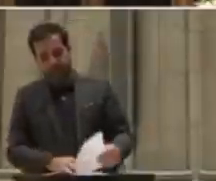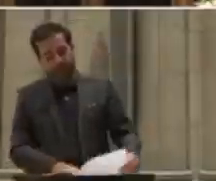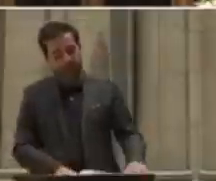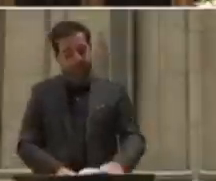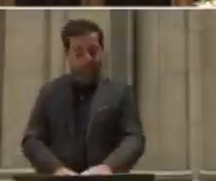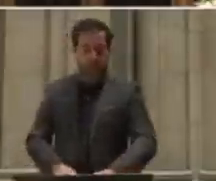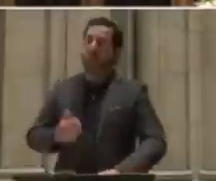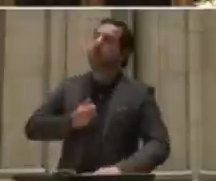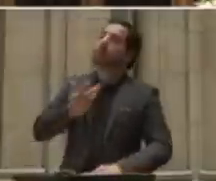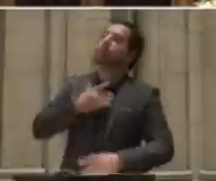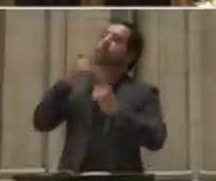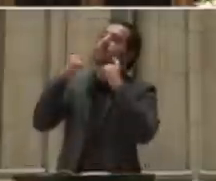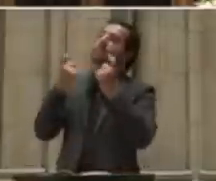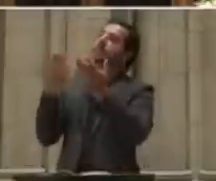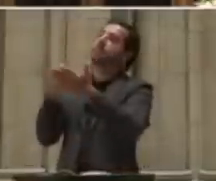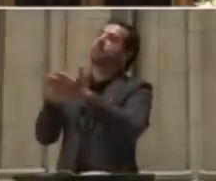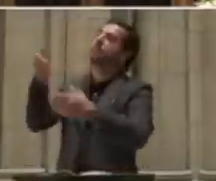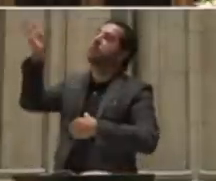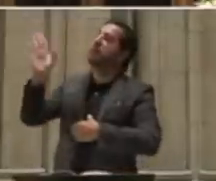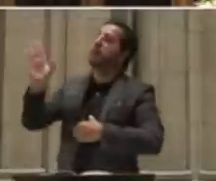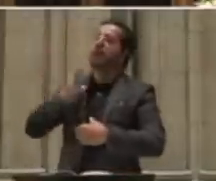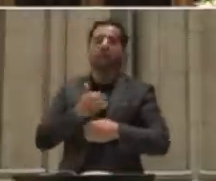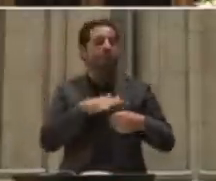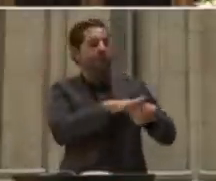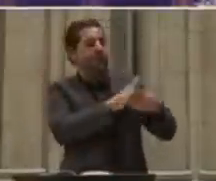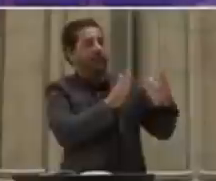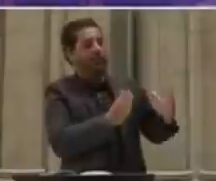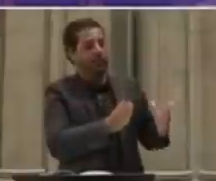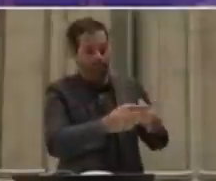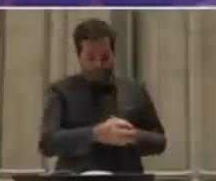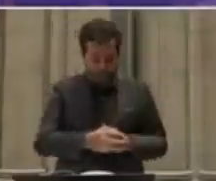Let us confess our sins against God and our neighbor.